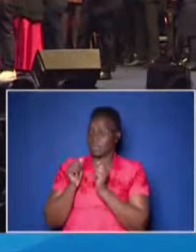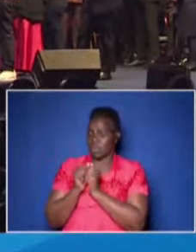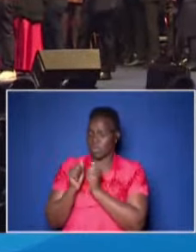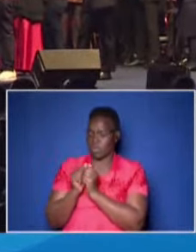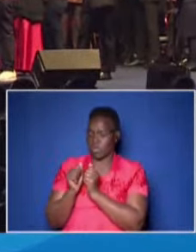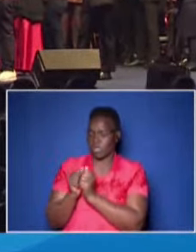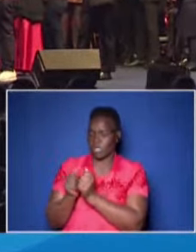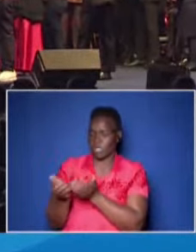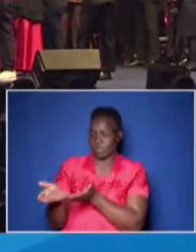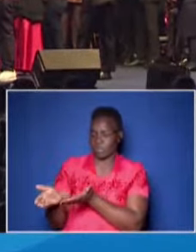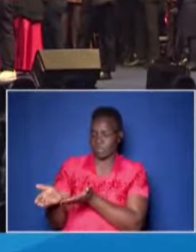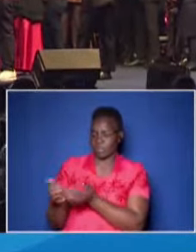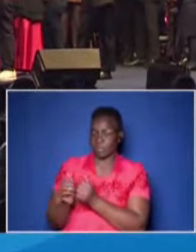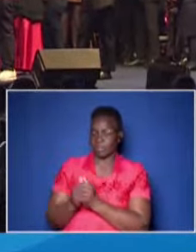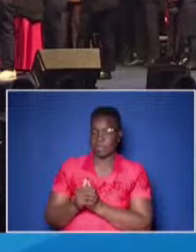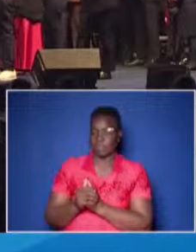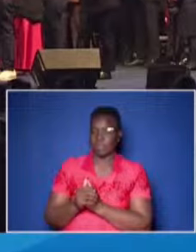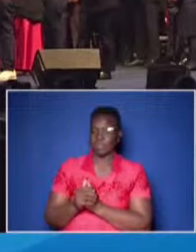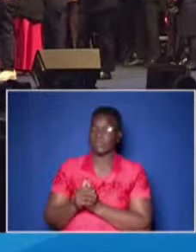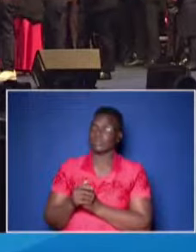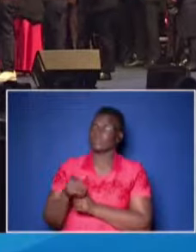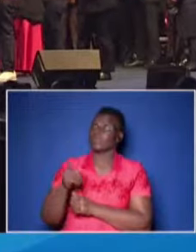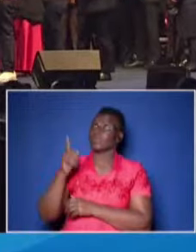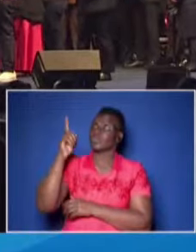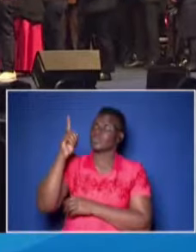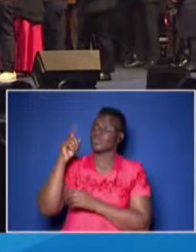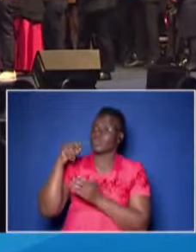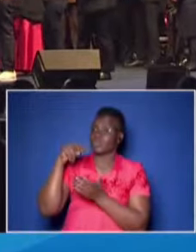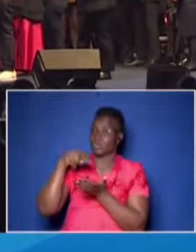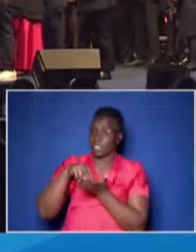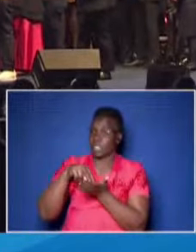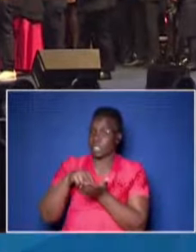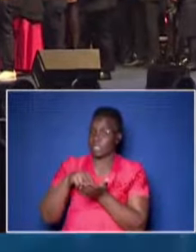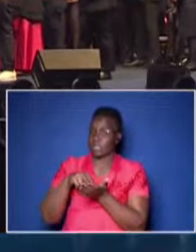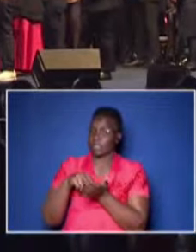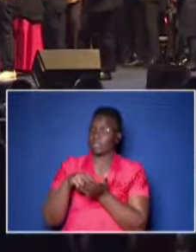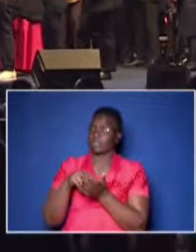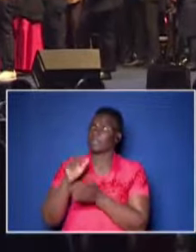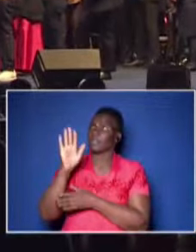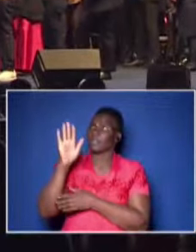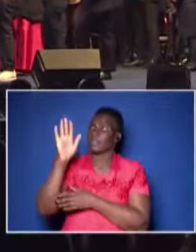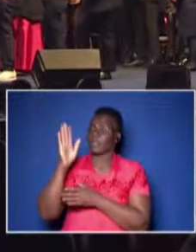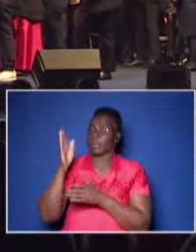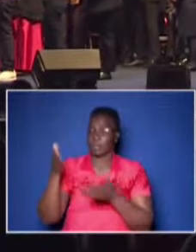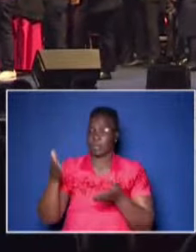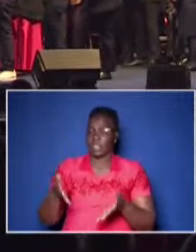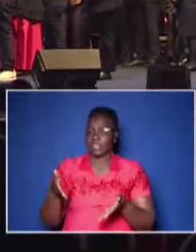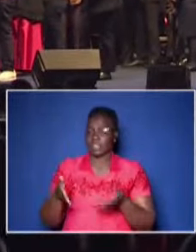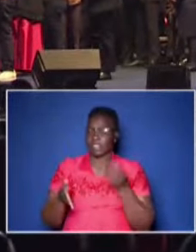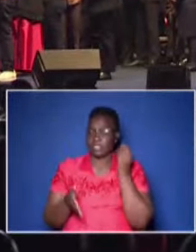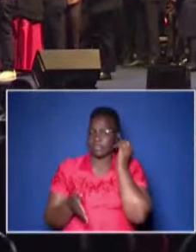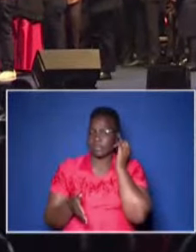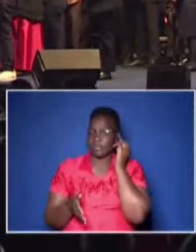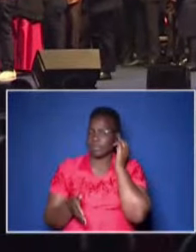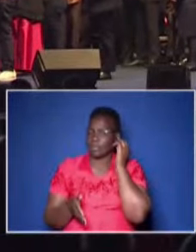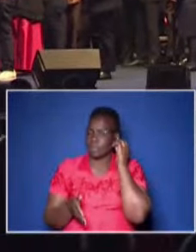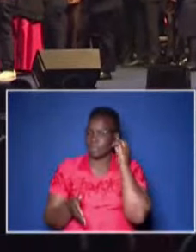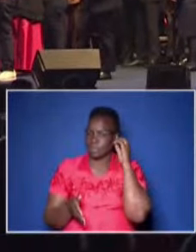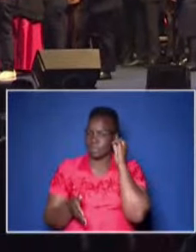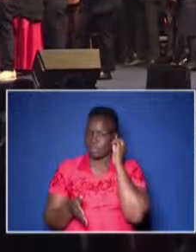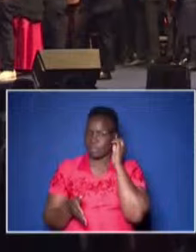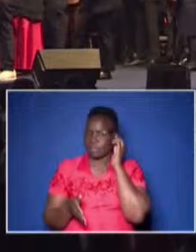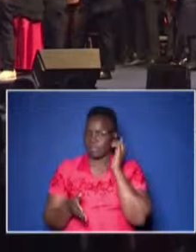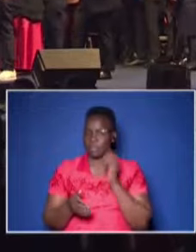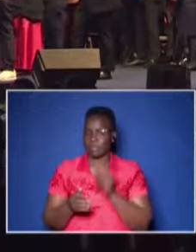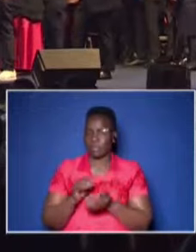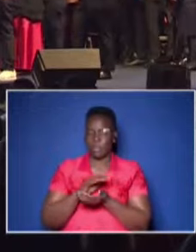her we are standing in your presence on